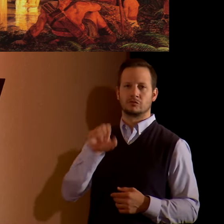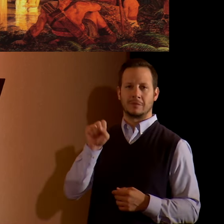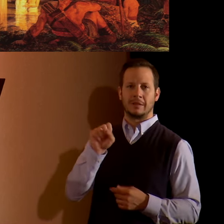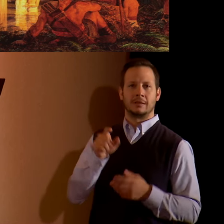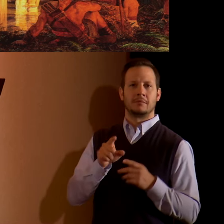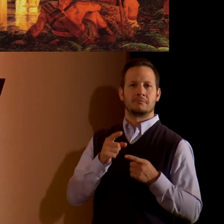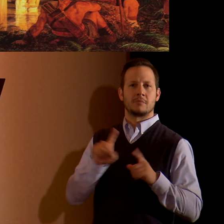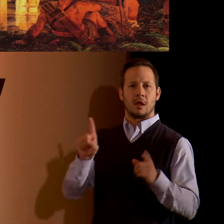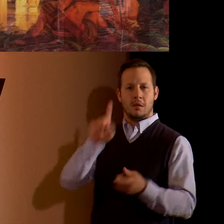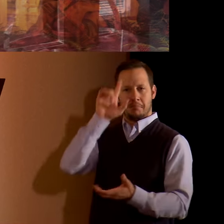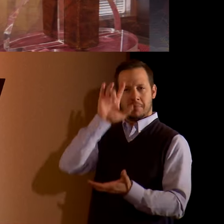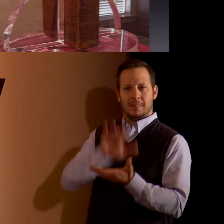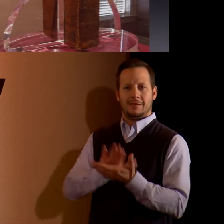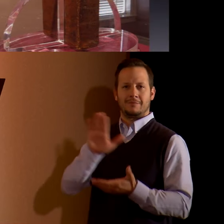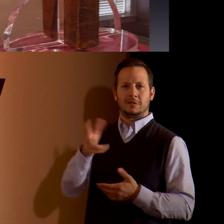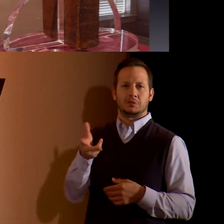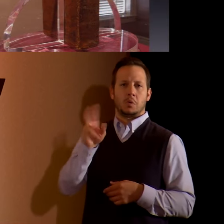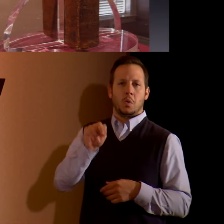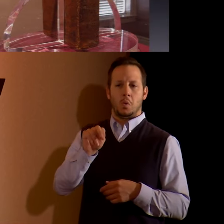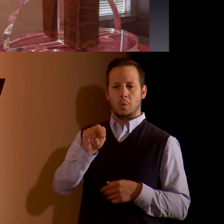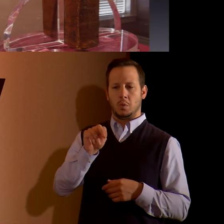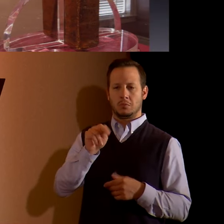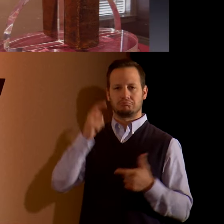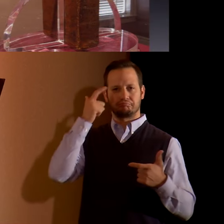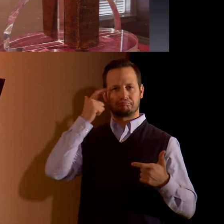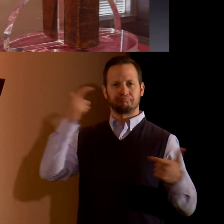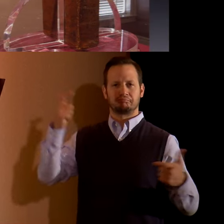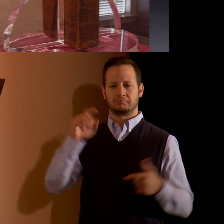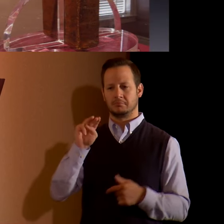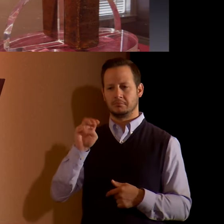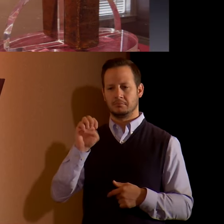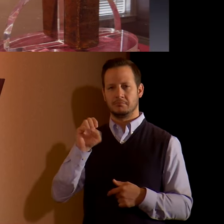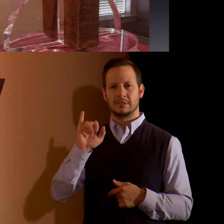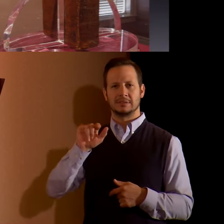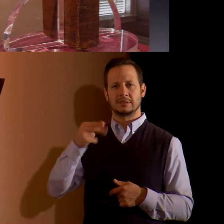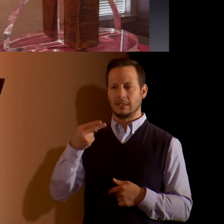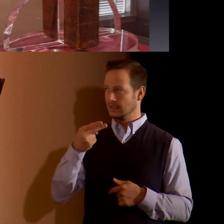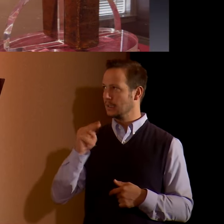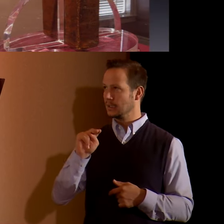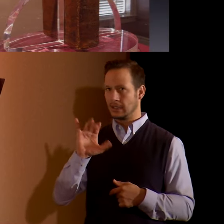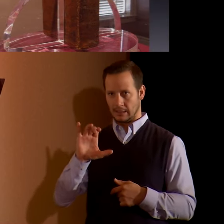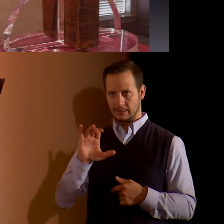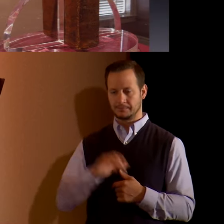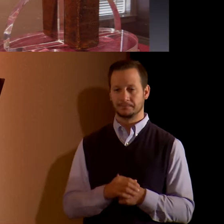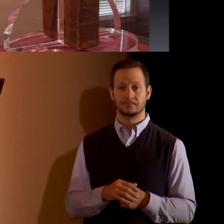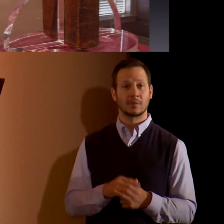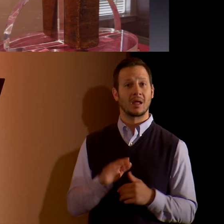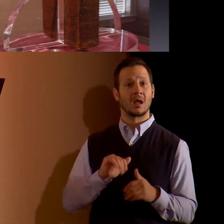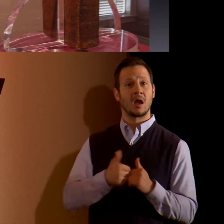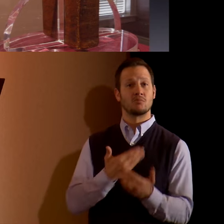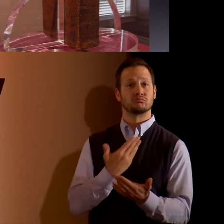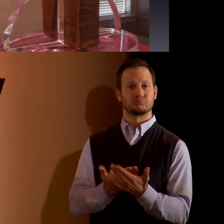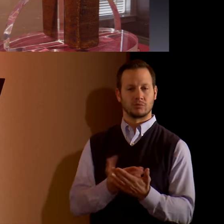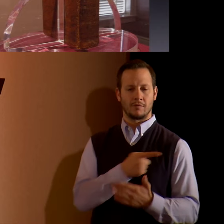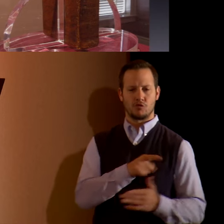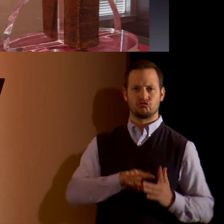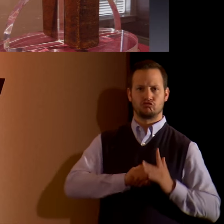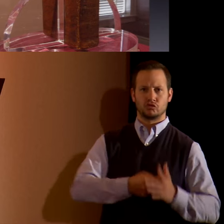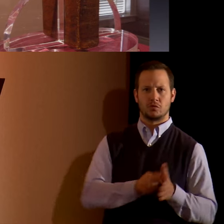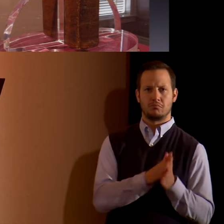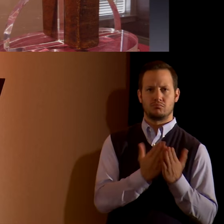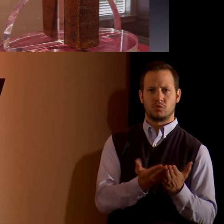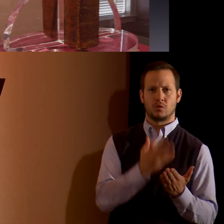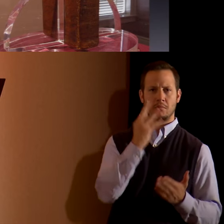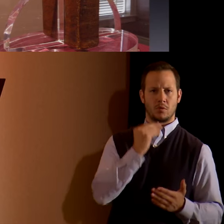own messianic pretensions. For proof, we need look no further than the original Book of Mormon, the one printed under